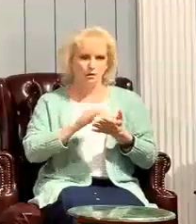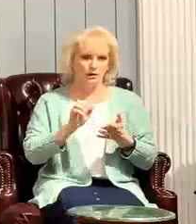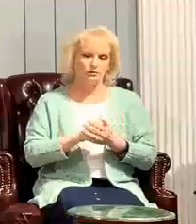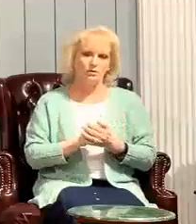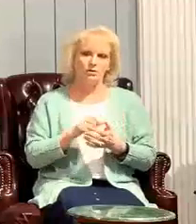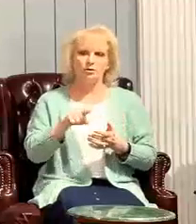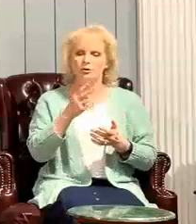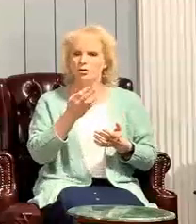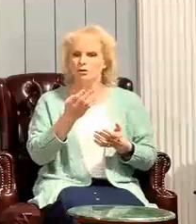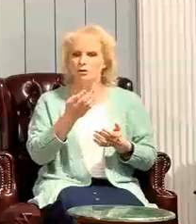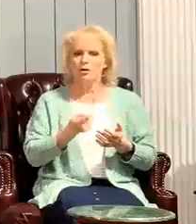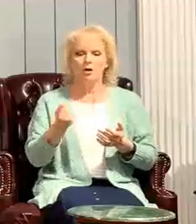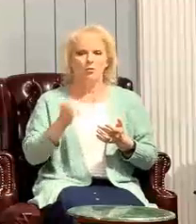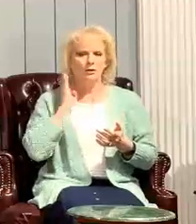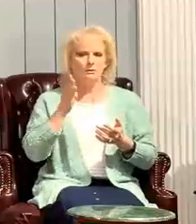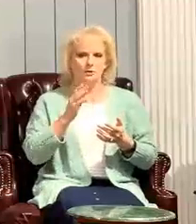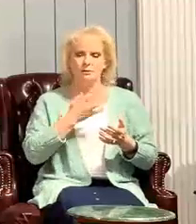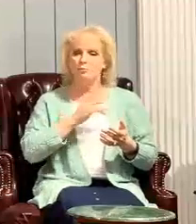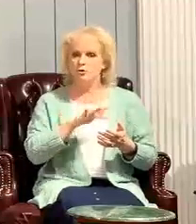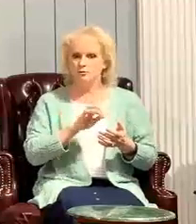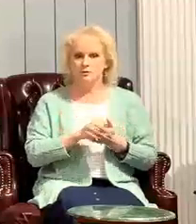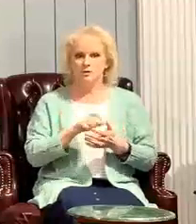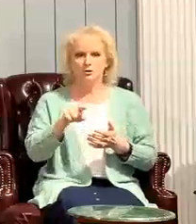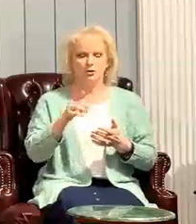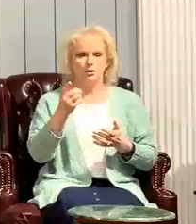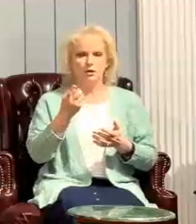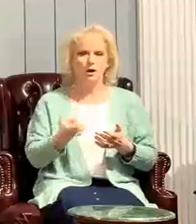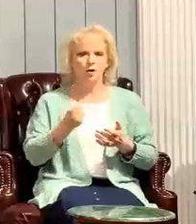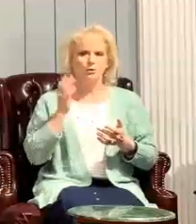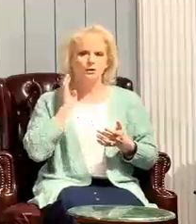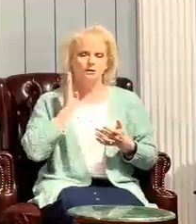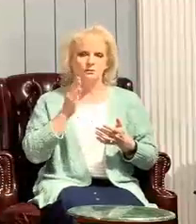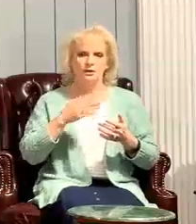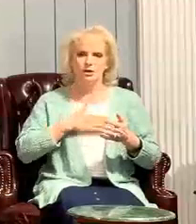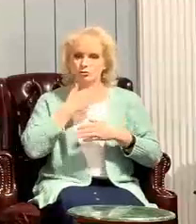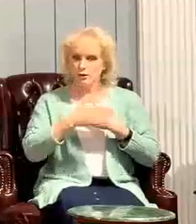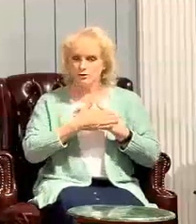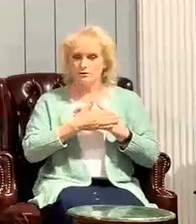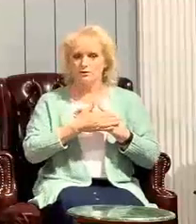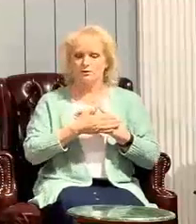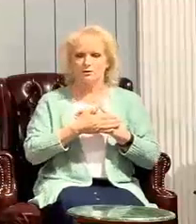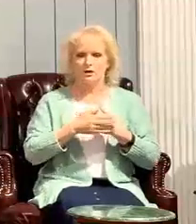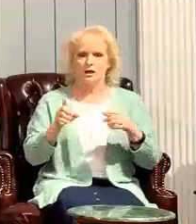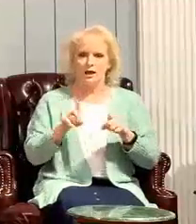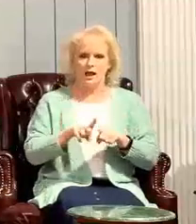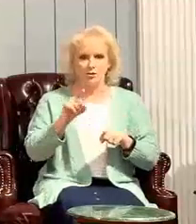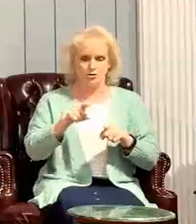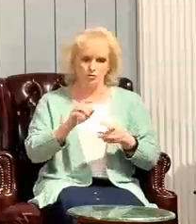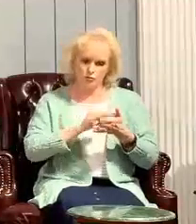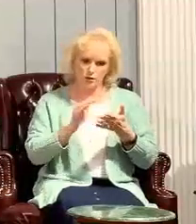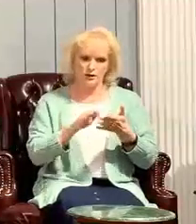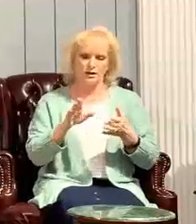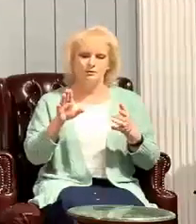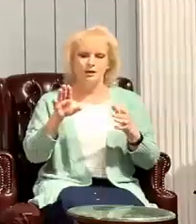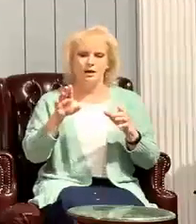You can always be merciful. You can always be gracious. Because as you will forgive, and as you are